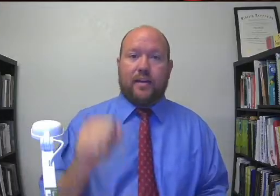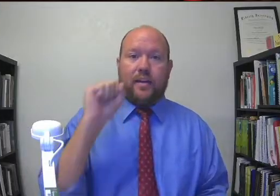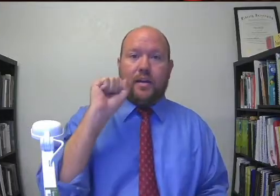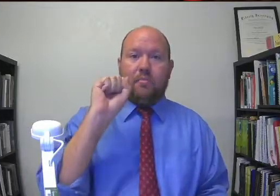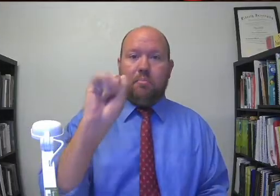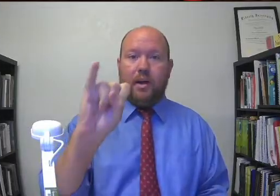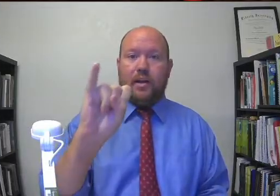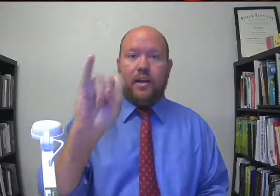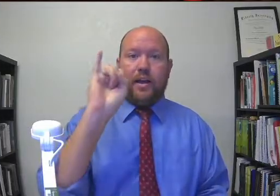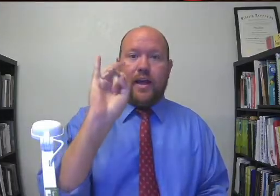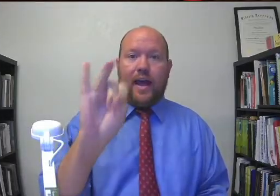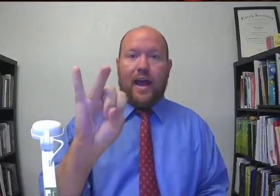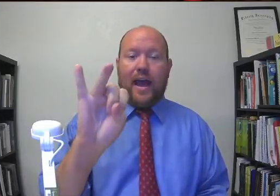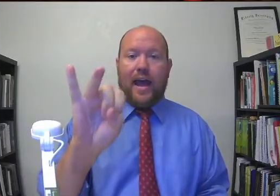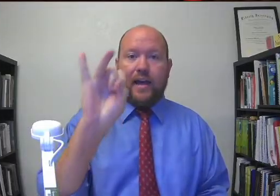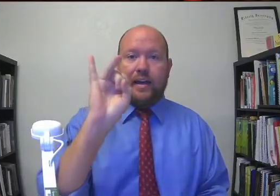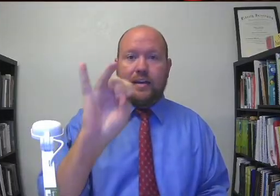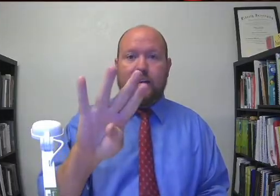Pack.